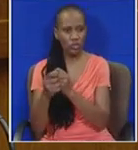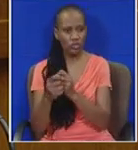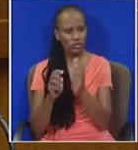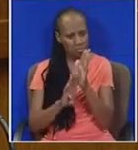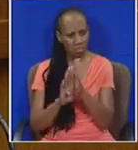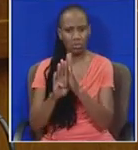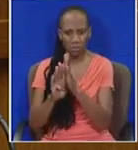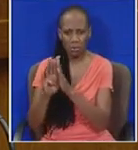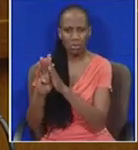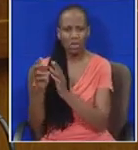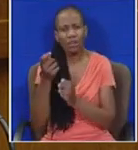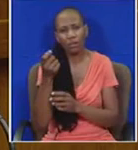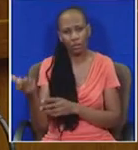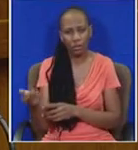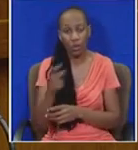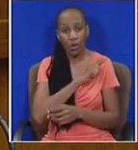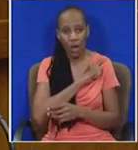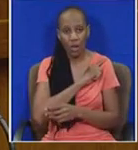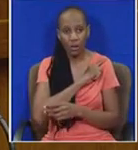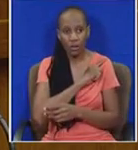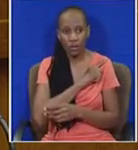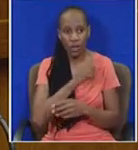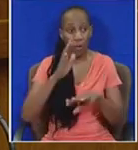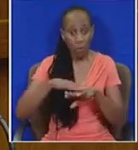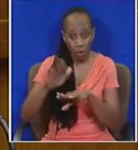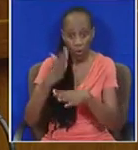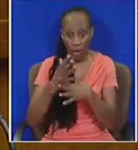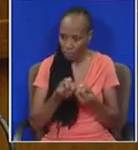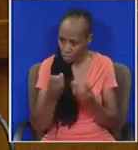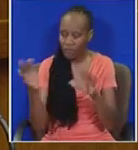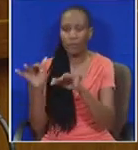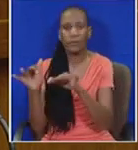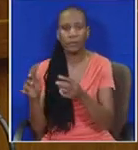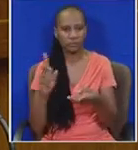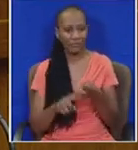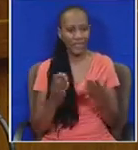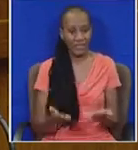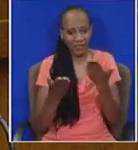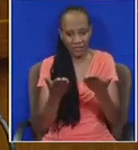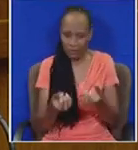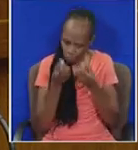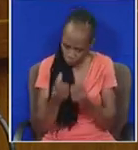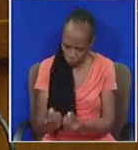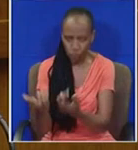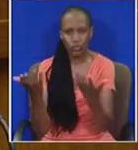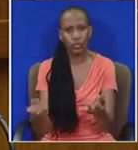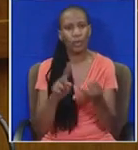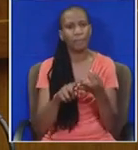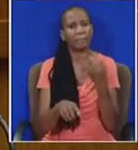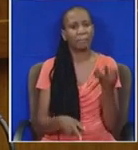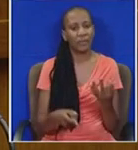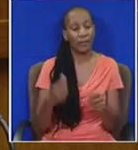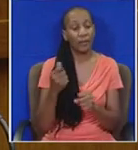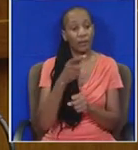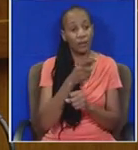their relevance in contributing in creating more jobs, enhancing services, ensuring that we